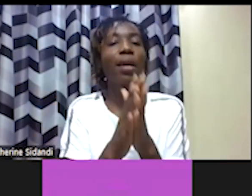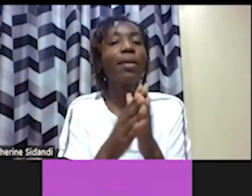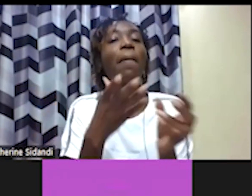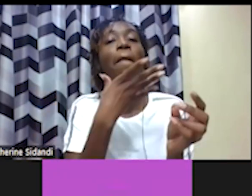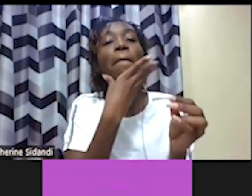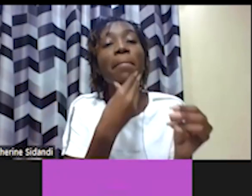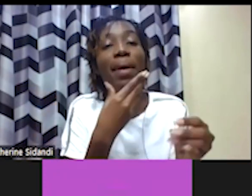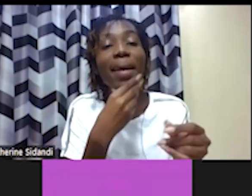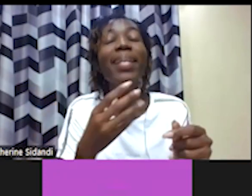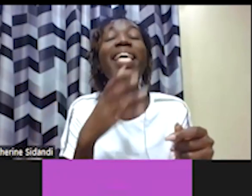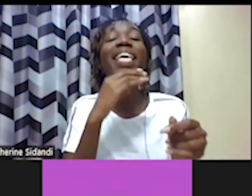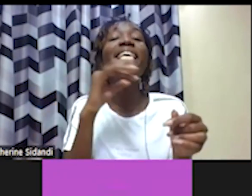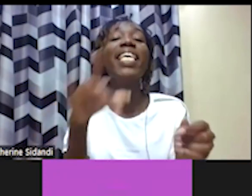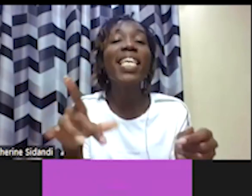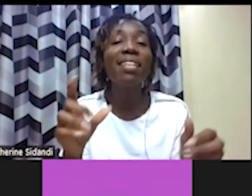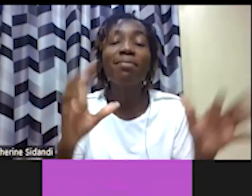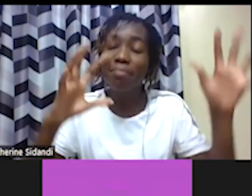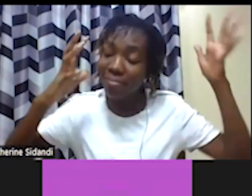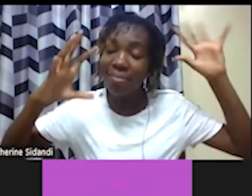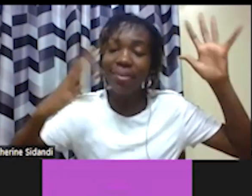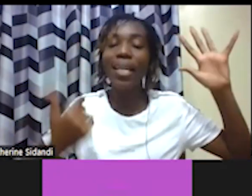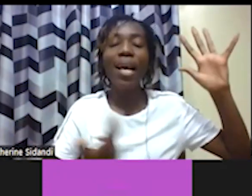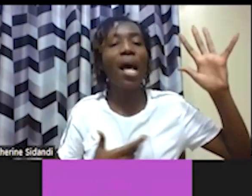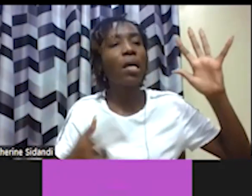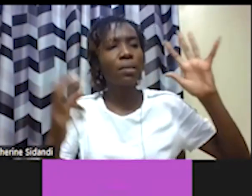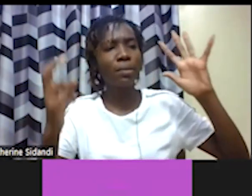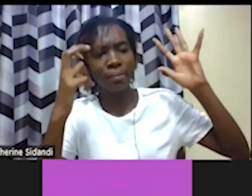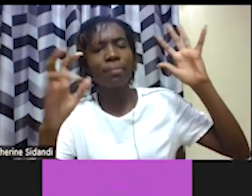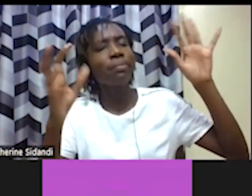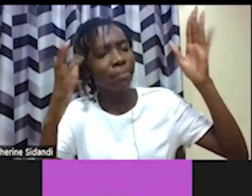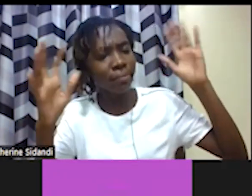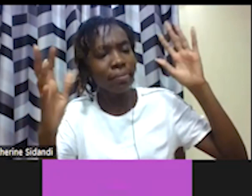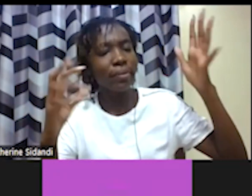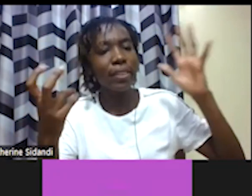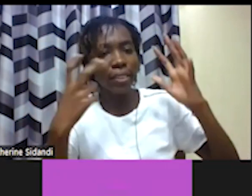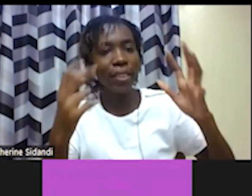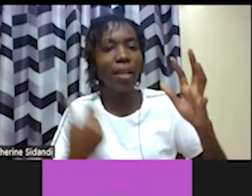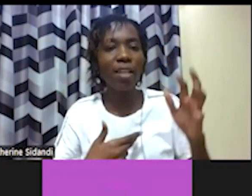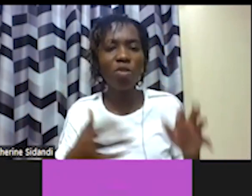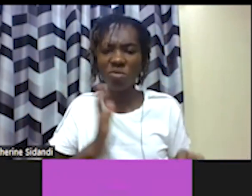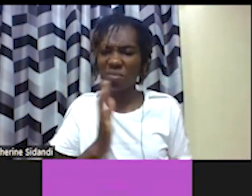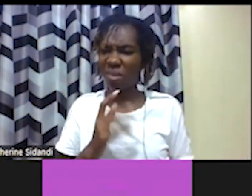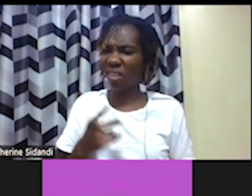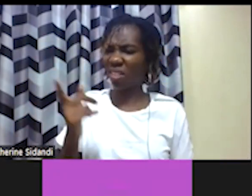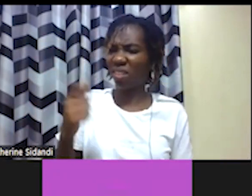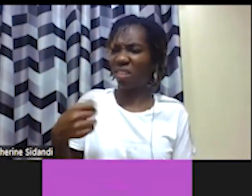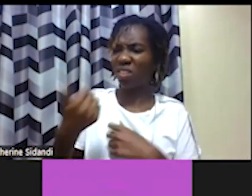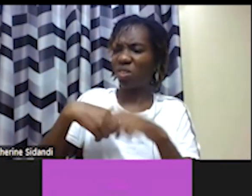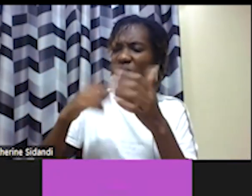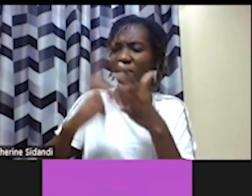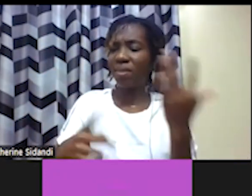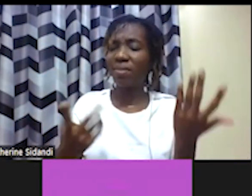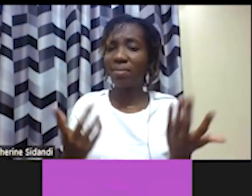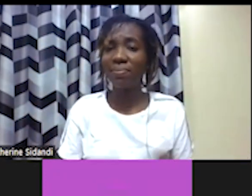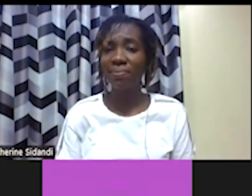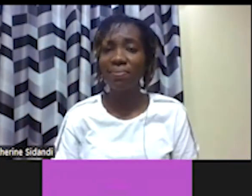the he's, are cheering us, spectators, because they're all watching. What are these women up to?